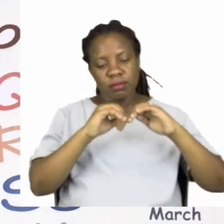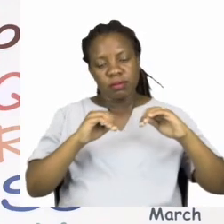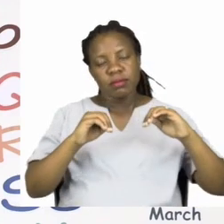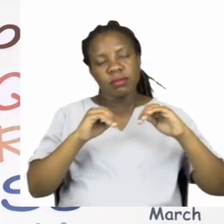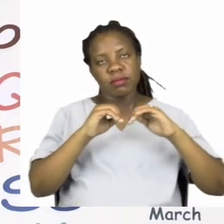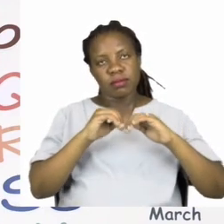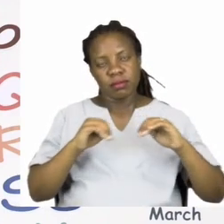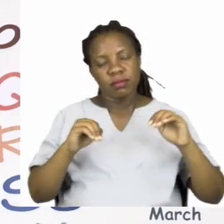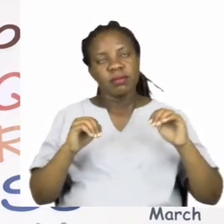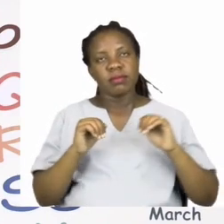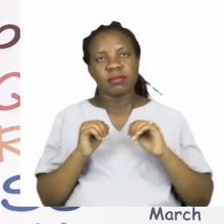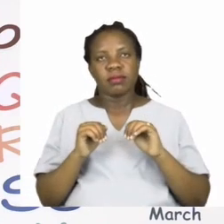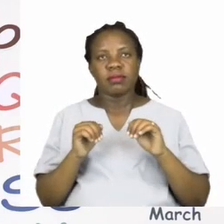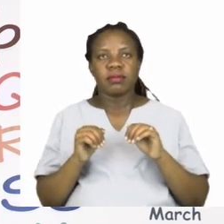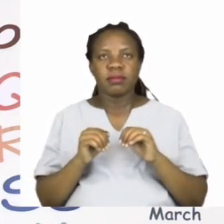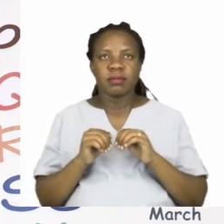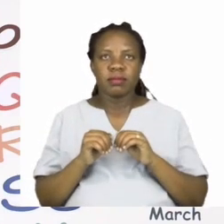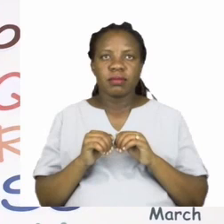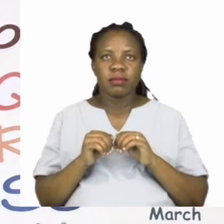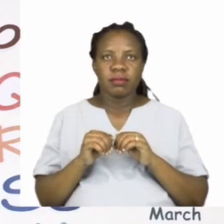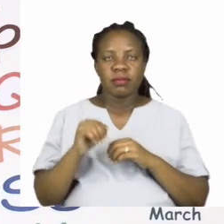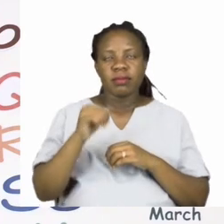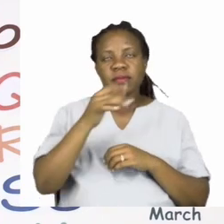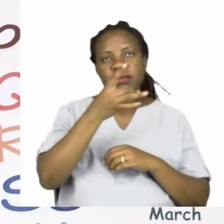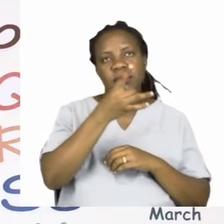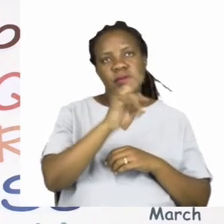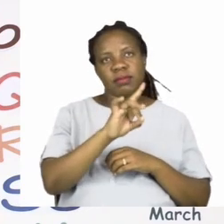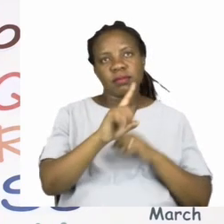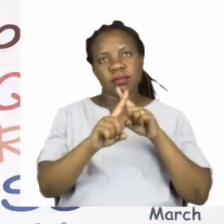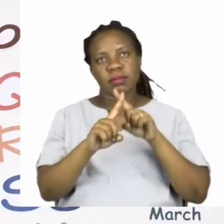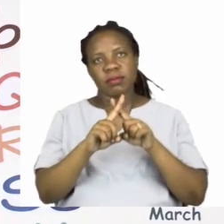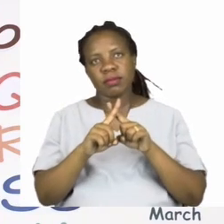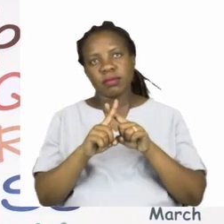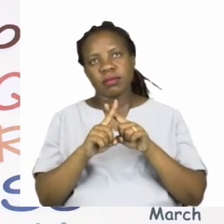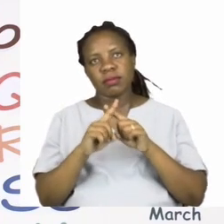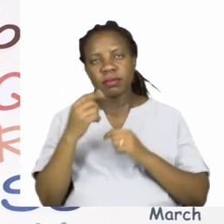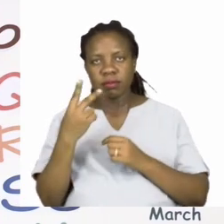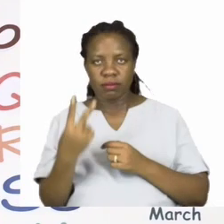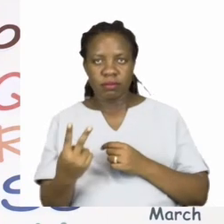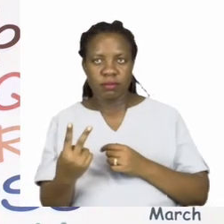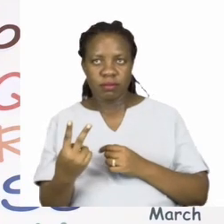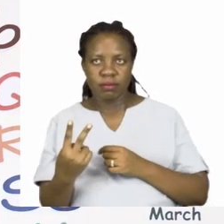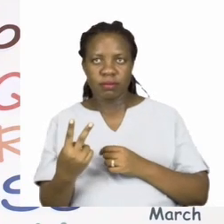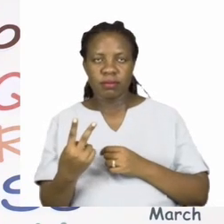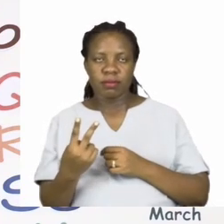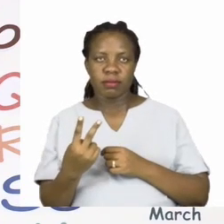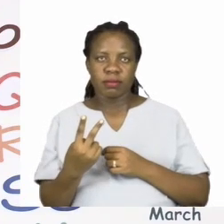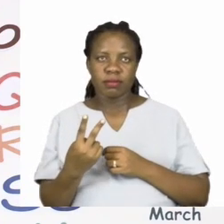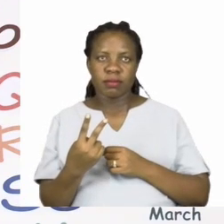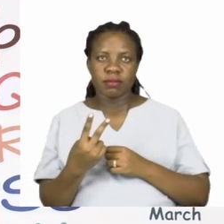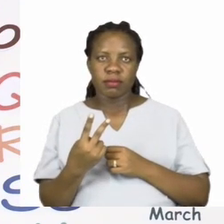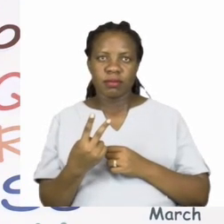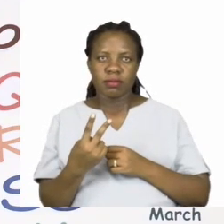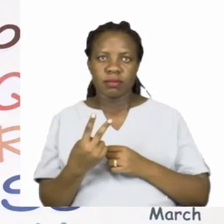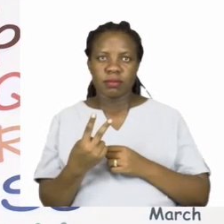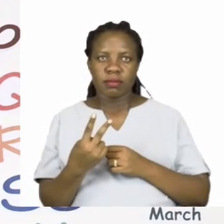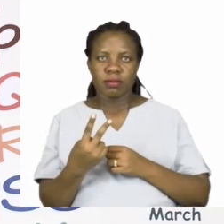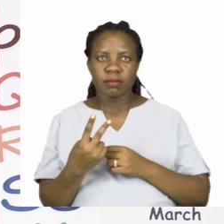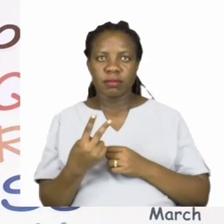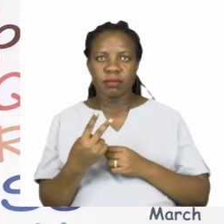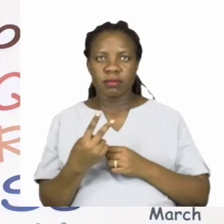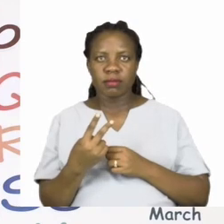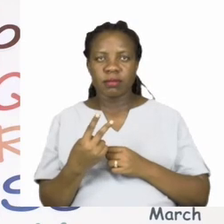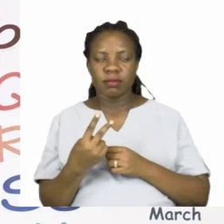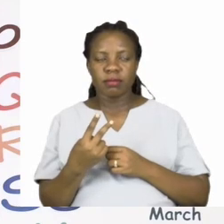is going to happen. We will start by saying 8 times 2. Now since we know how to count